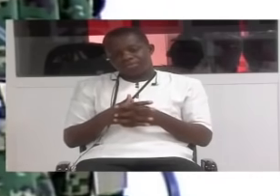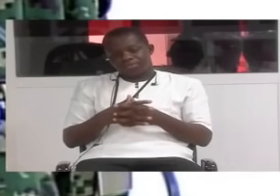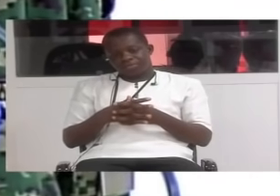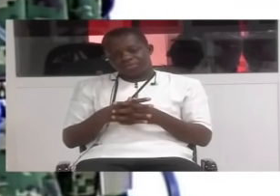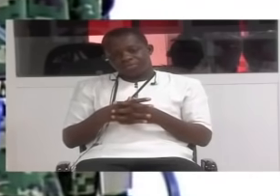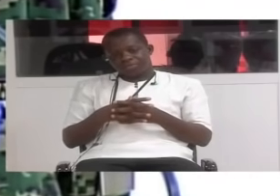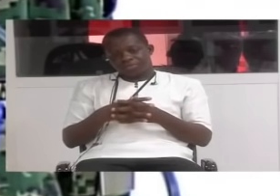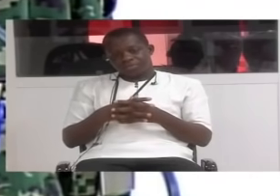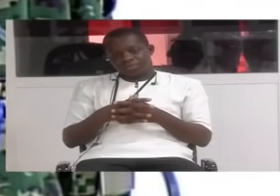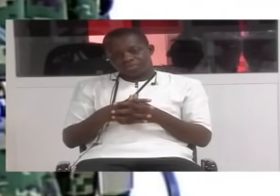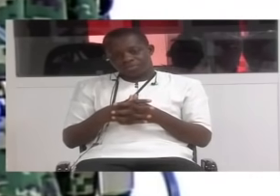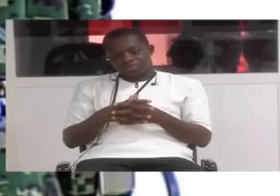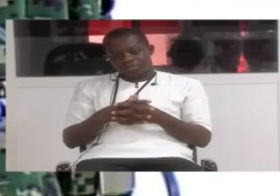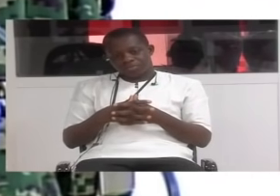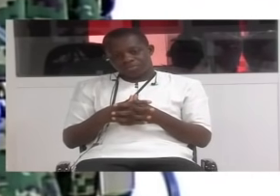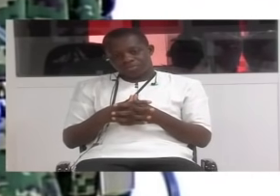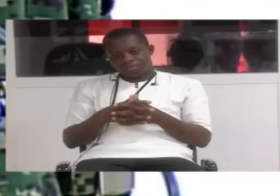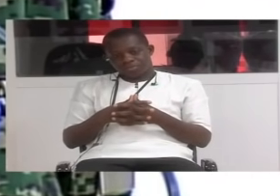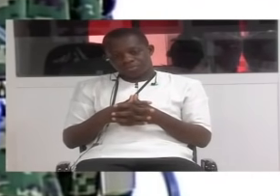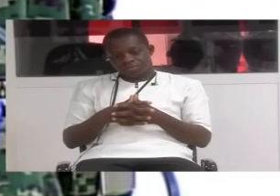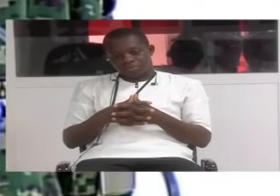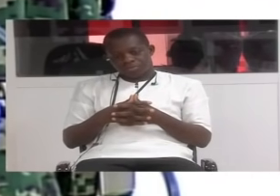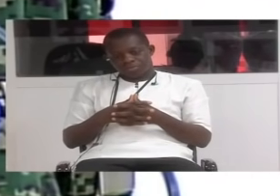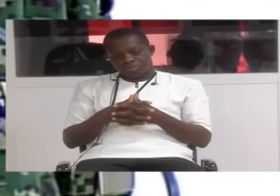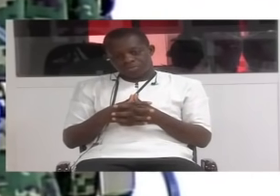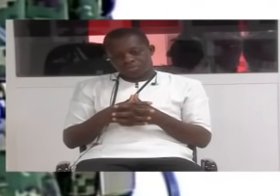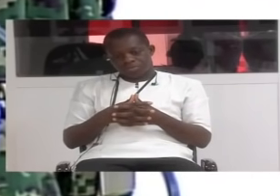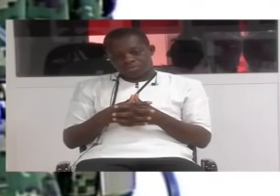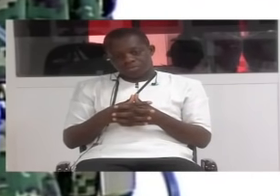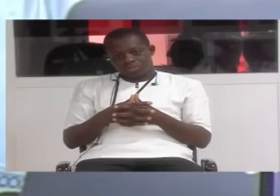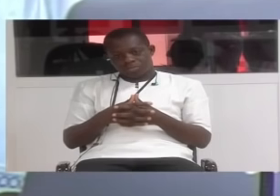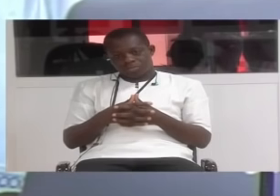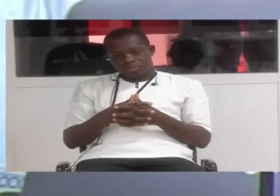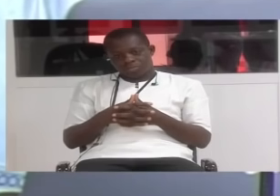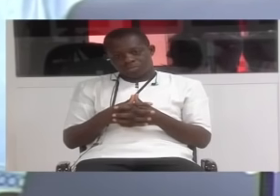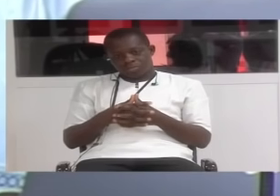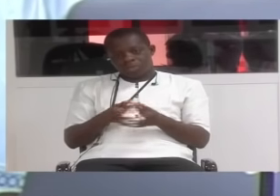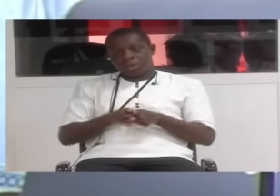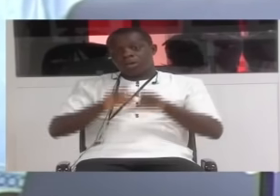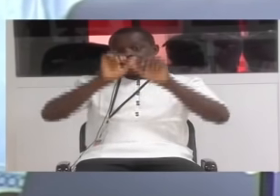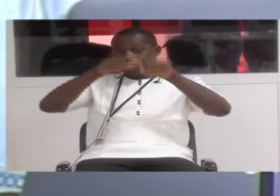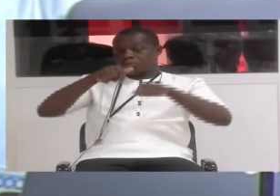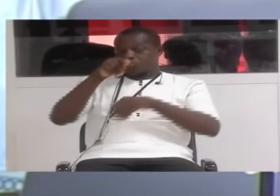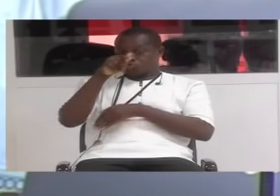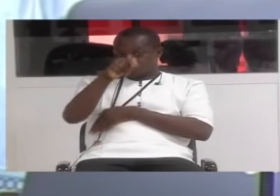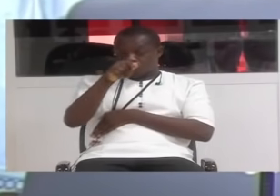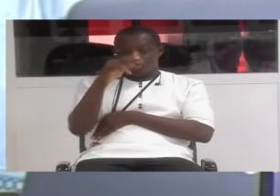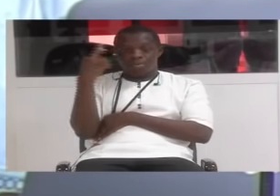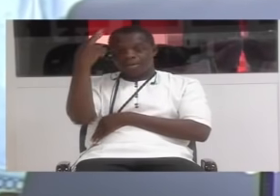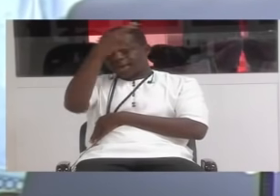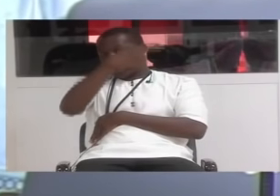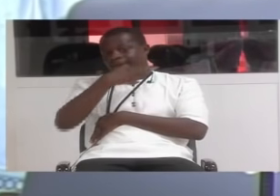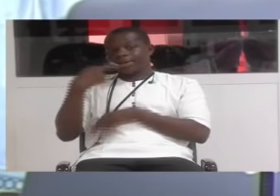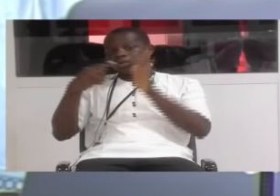the terrain, the bush of Kanilay. I think that was the reason why. Would you be able to recognize that farm in